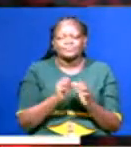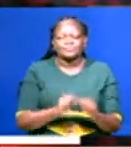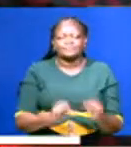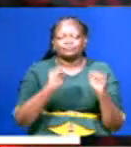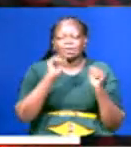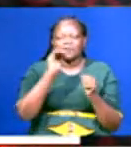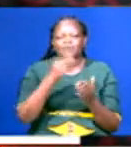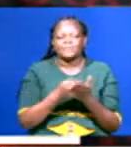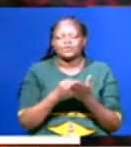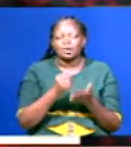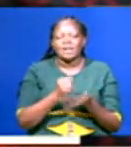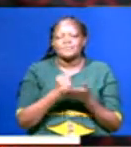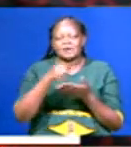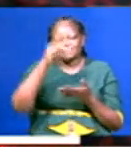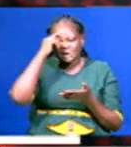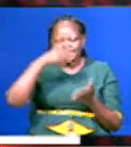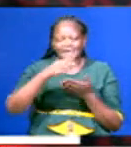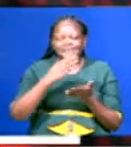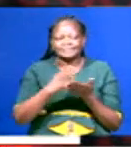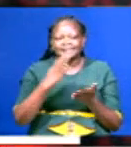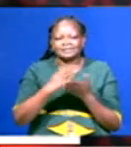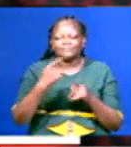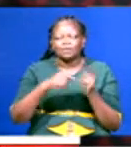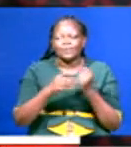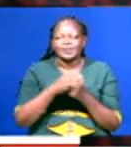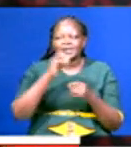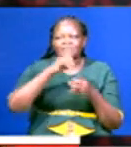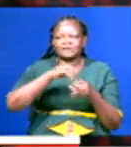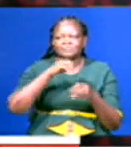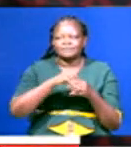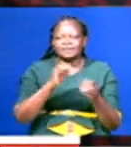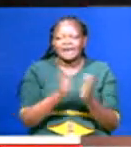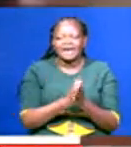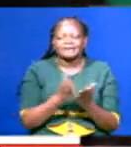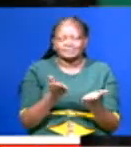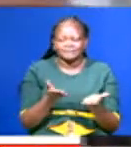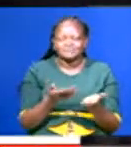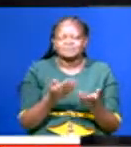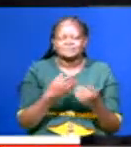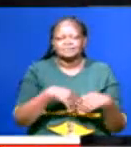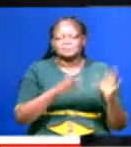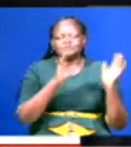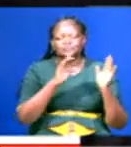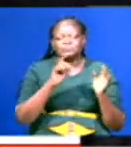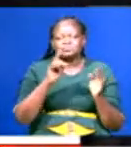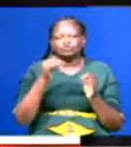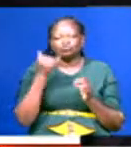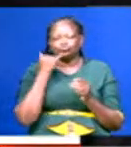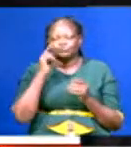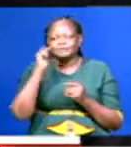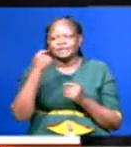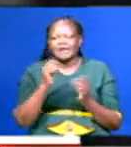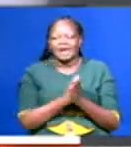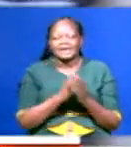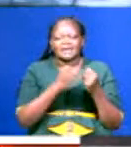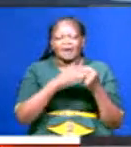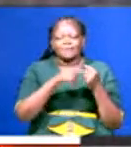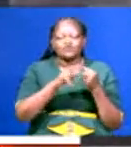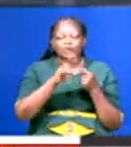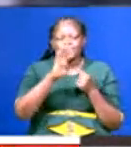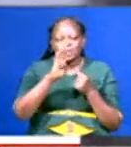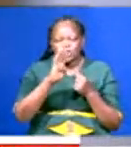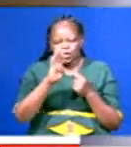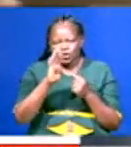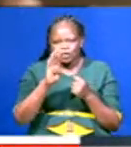government buy shares from Helios Investment and Exit Telecoms Kenya, and 9.2 billion shillings from the annuity